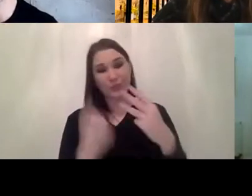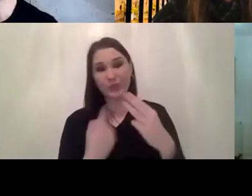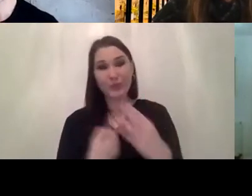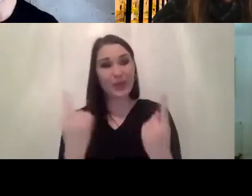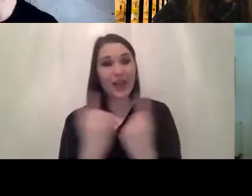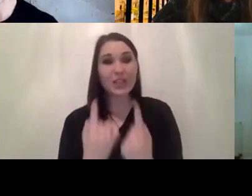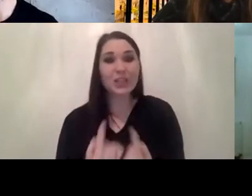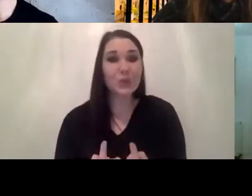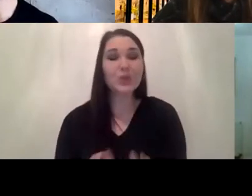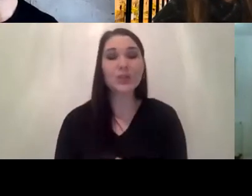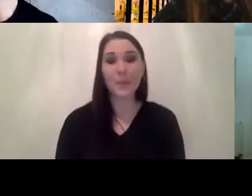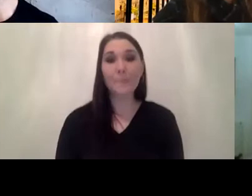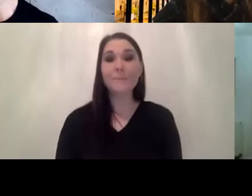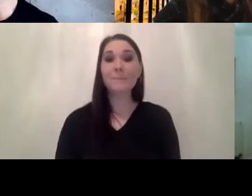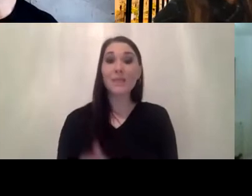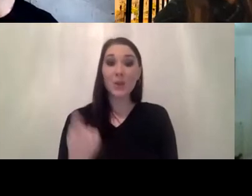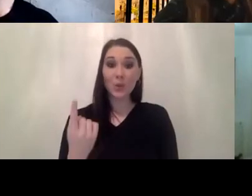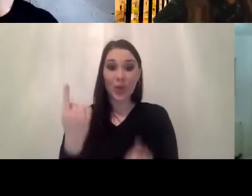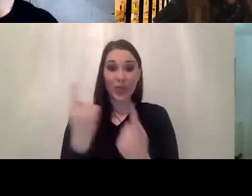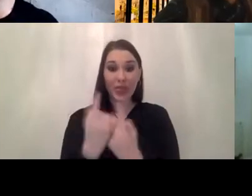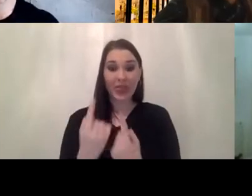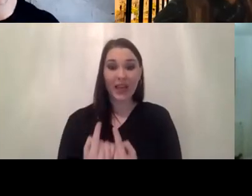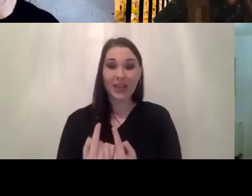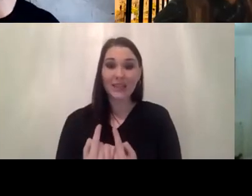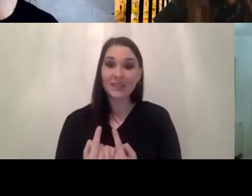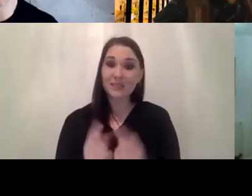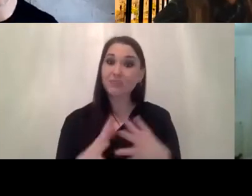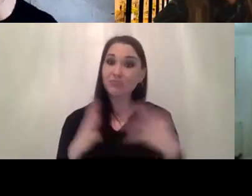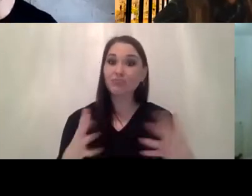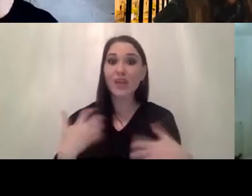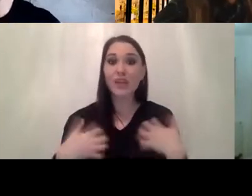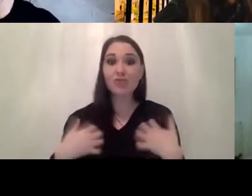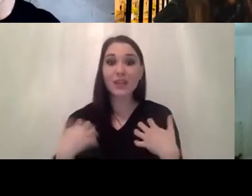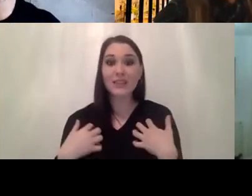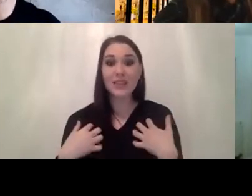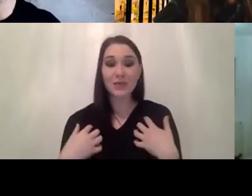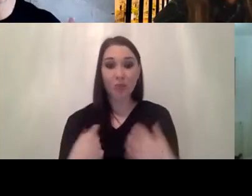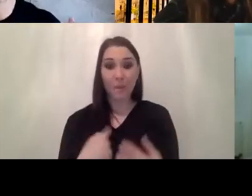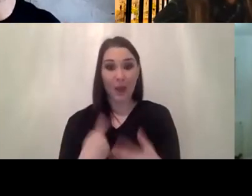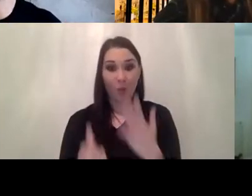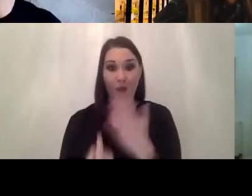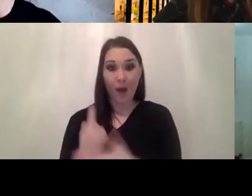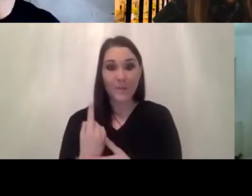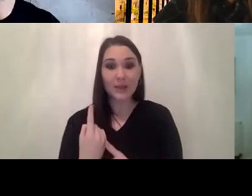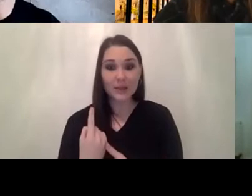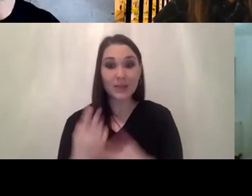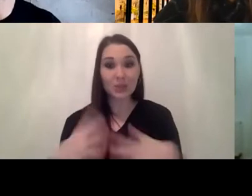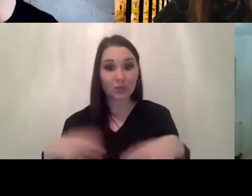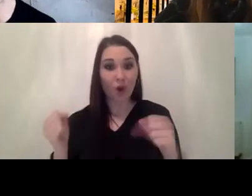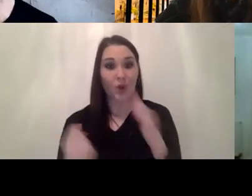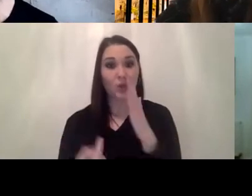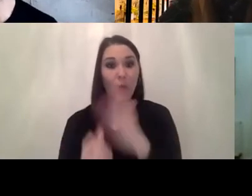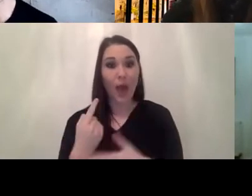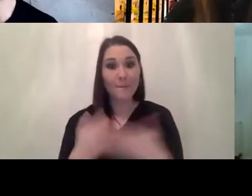strains. But I think one of the things that is sort of most interesting to me about everything that happened, and what I think will start to have,